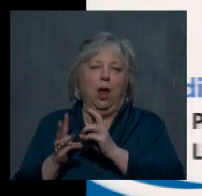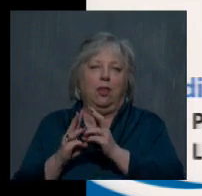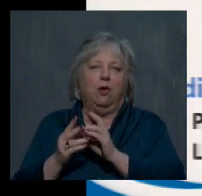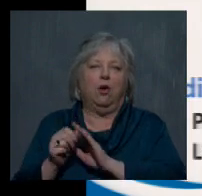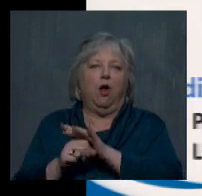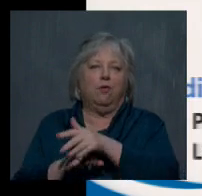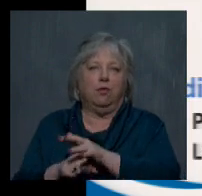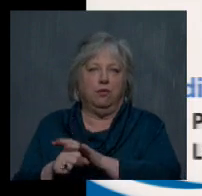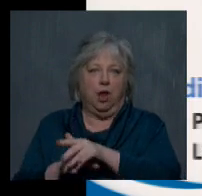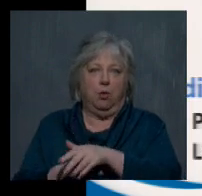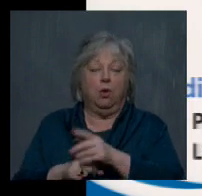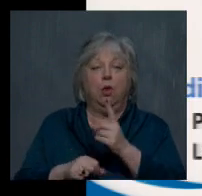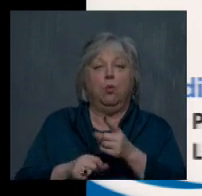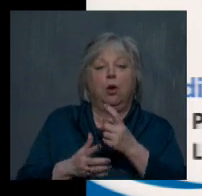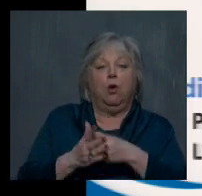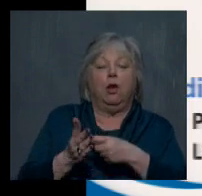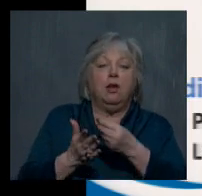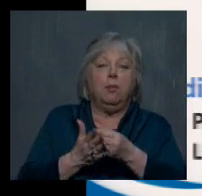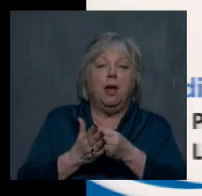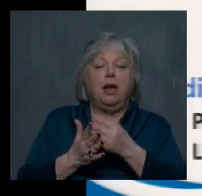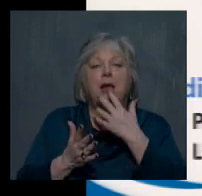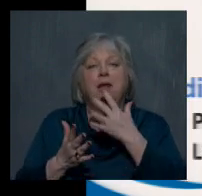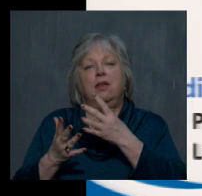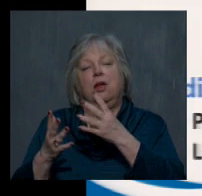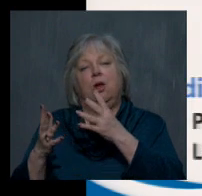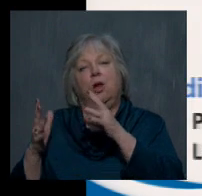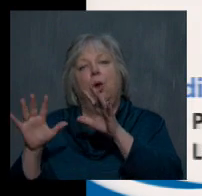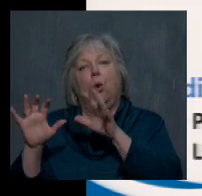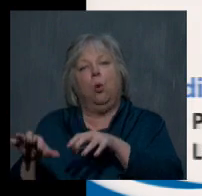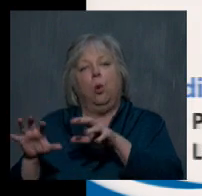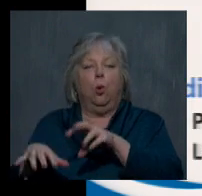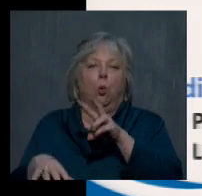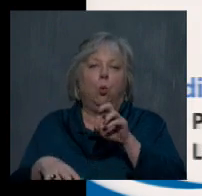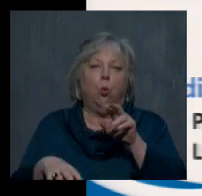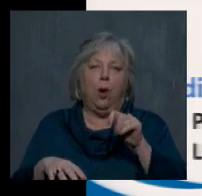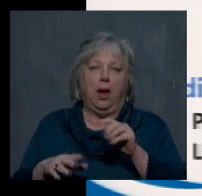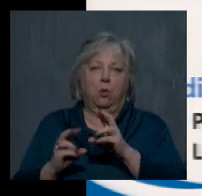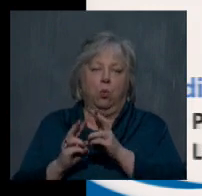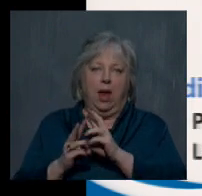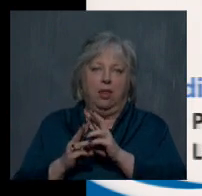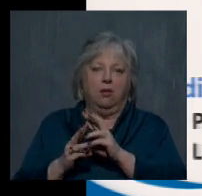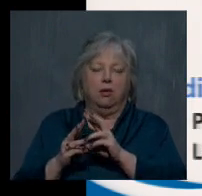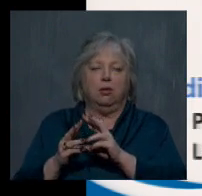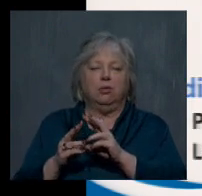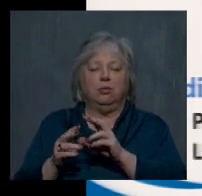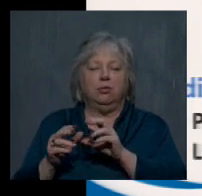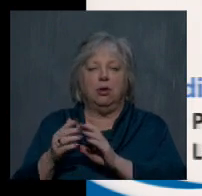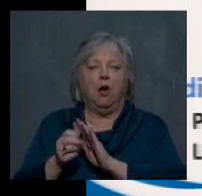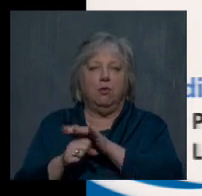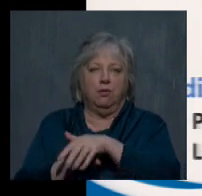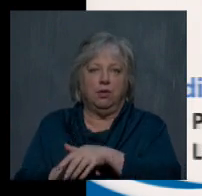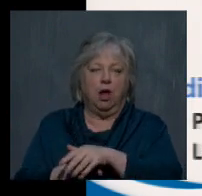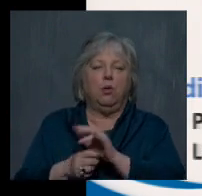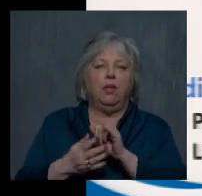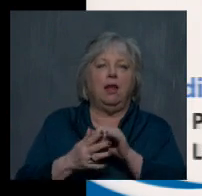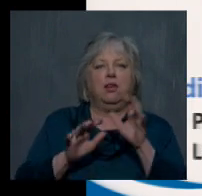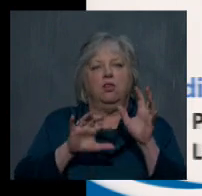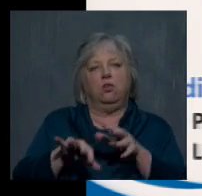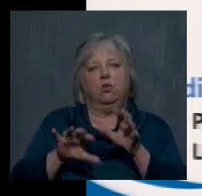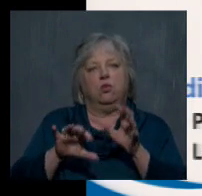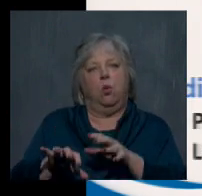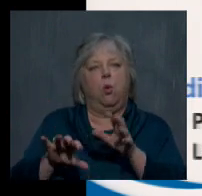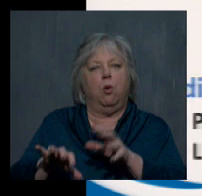one that's really costing the money is the wet weather capacity, and that's where we get into the storm-related